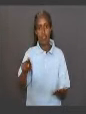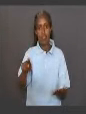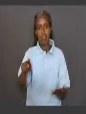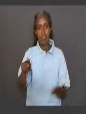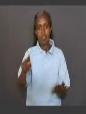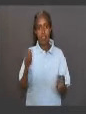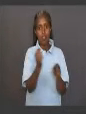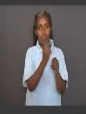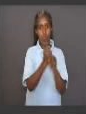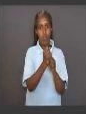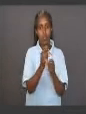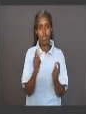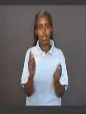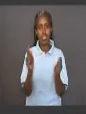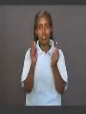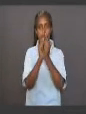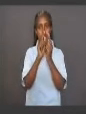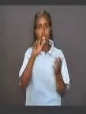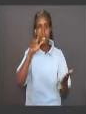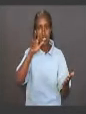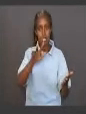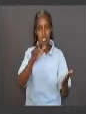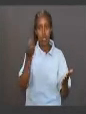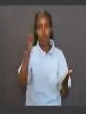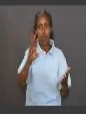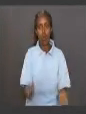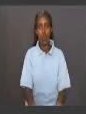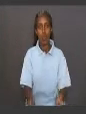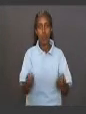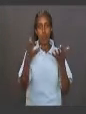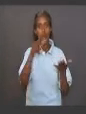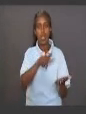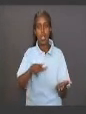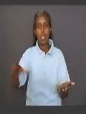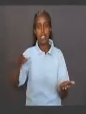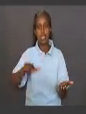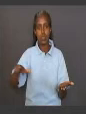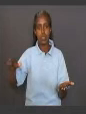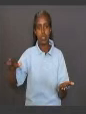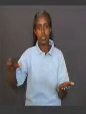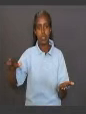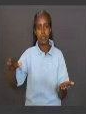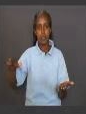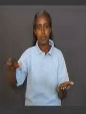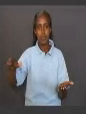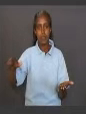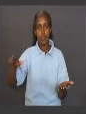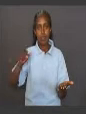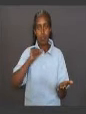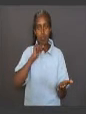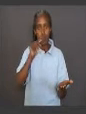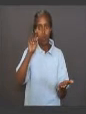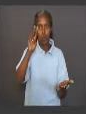formed by joining three or more line segments, no